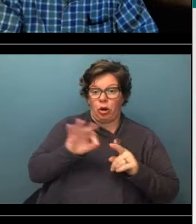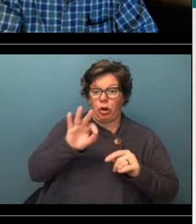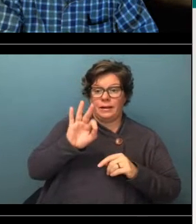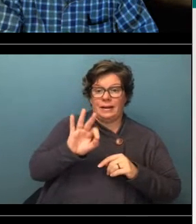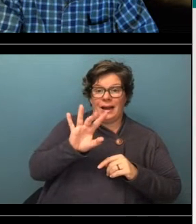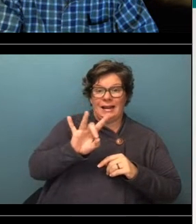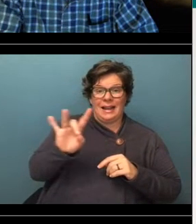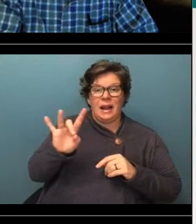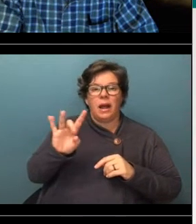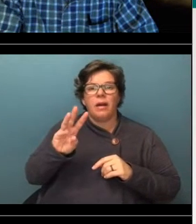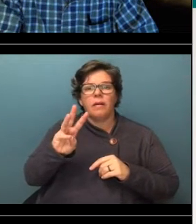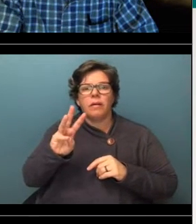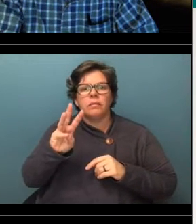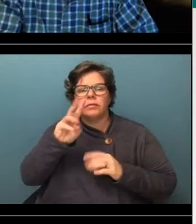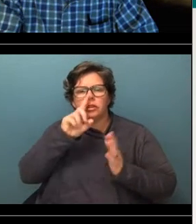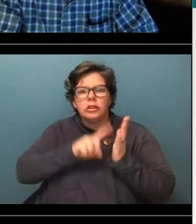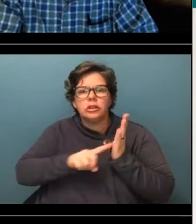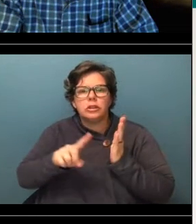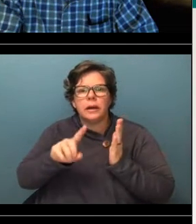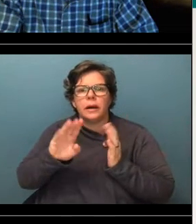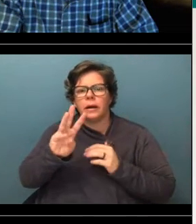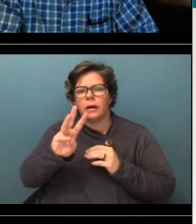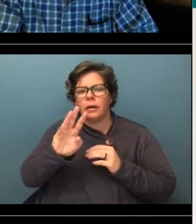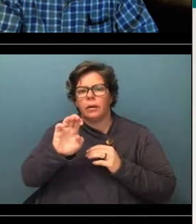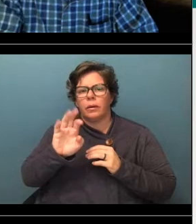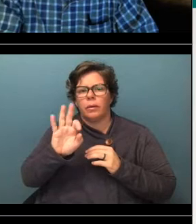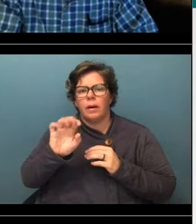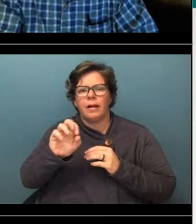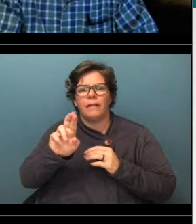welfare check, that will directly go to our teams.